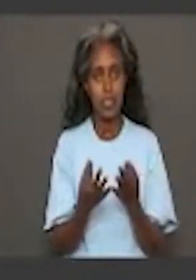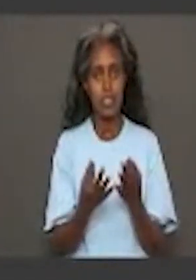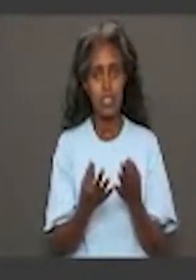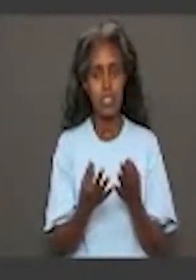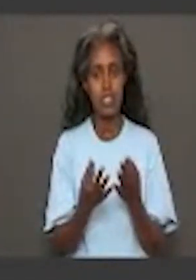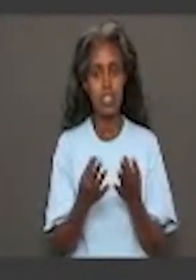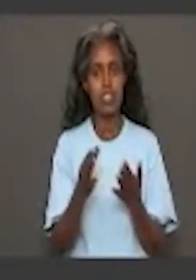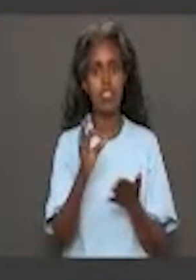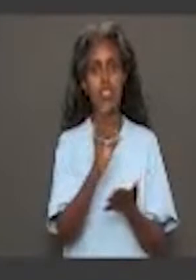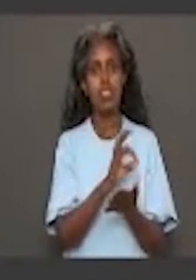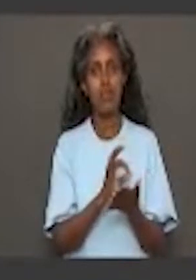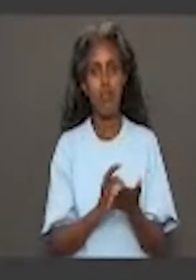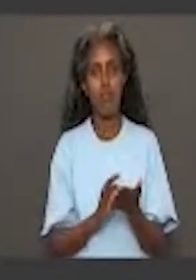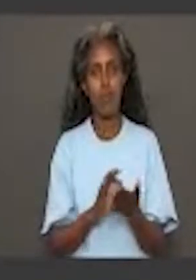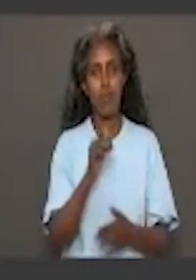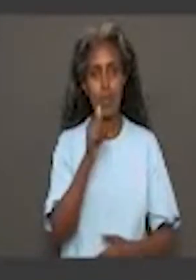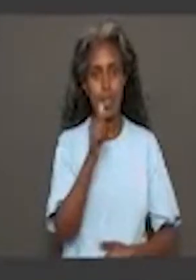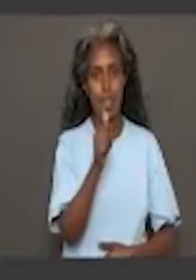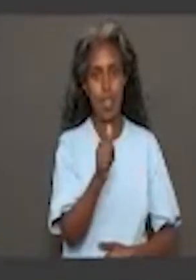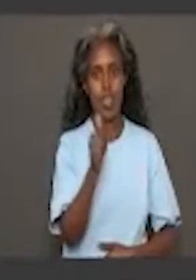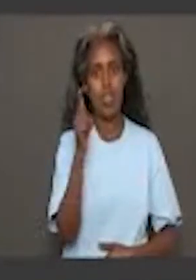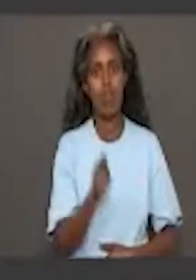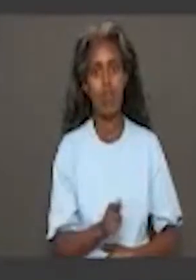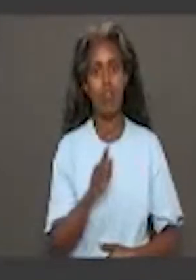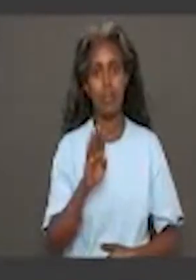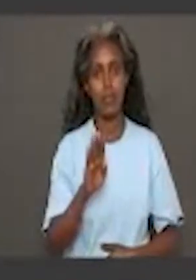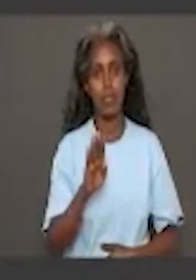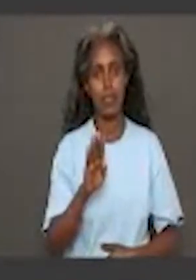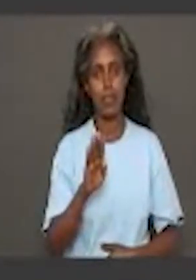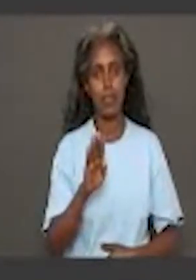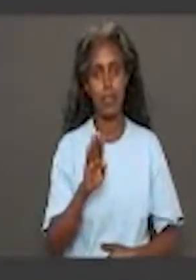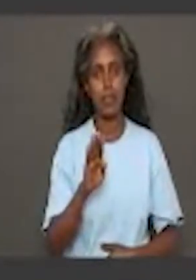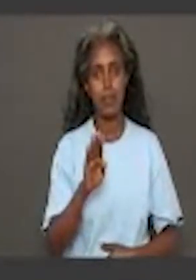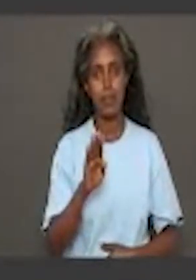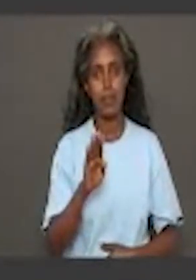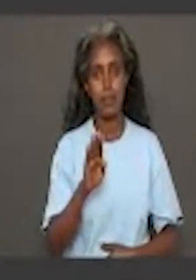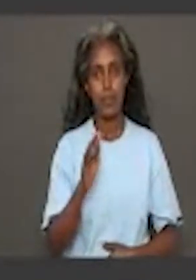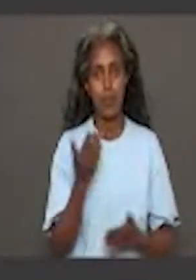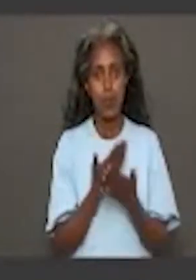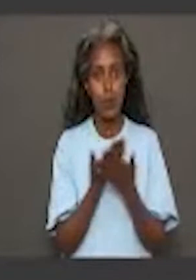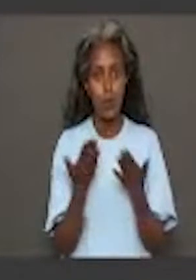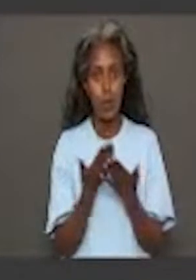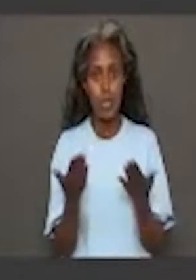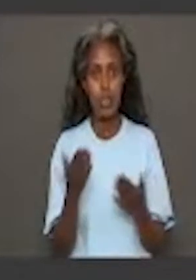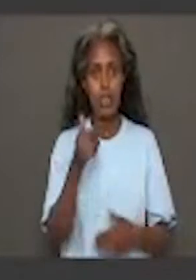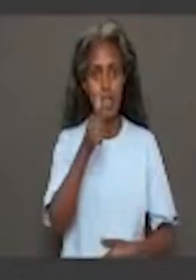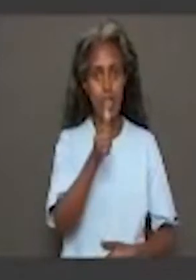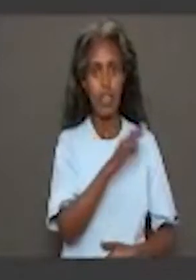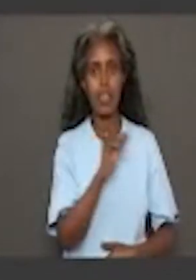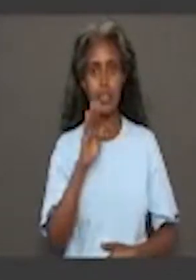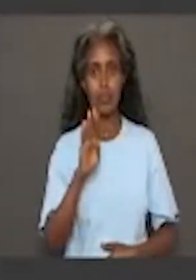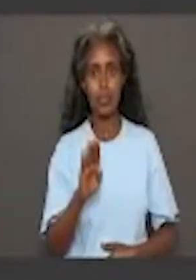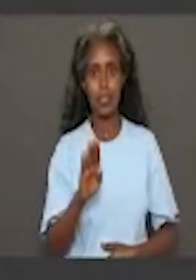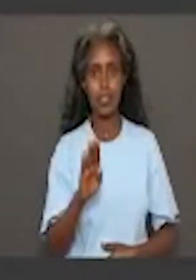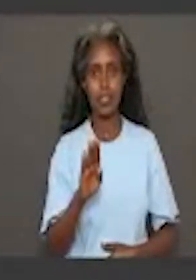expressed in the form A over B, where A